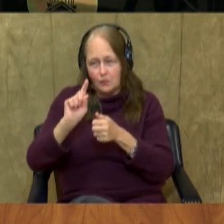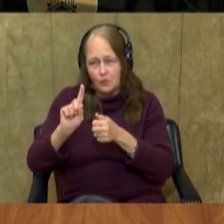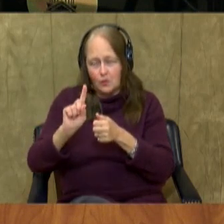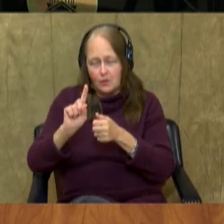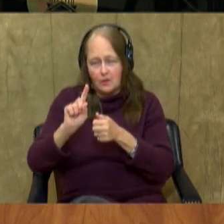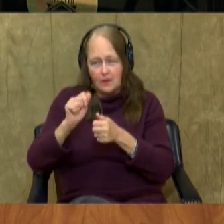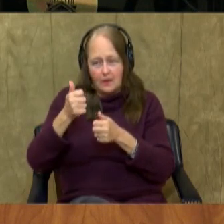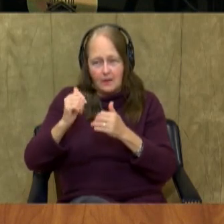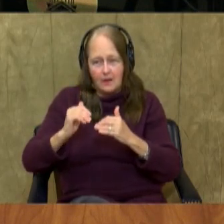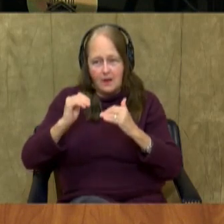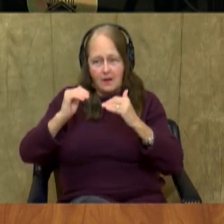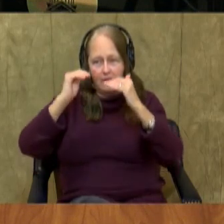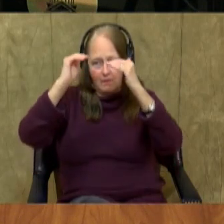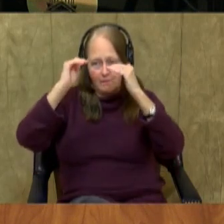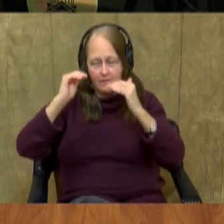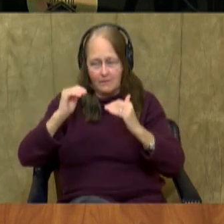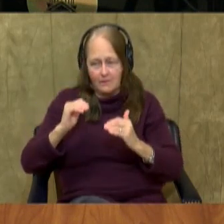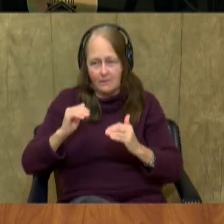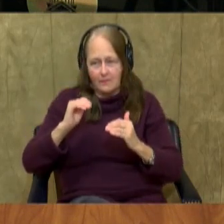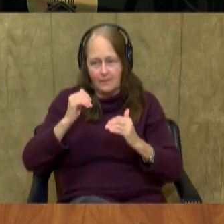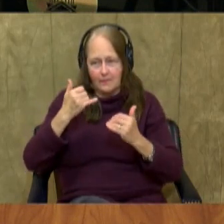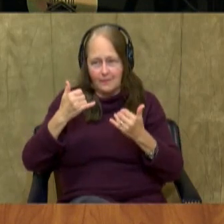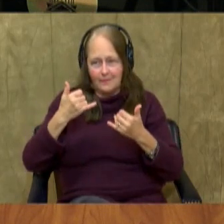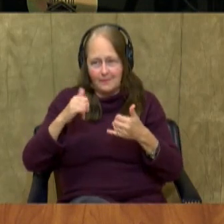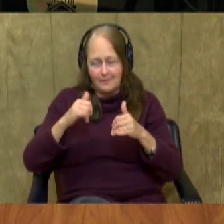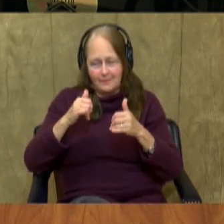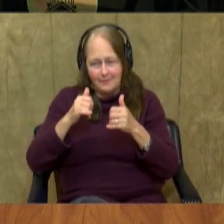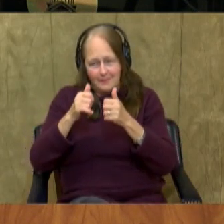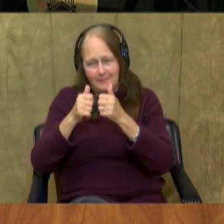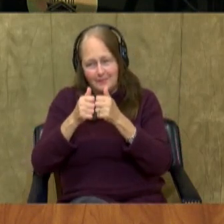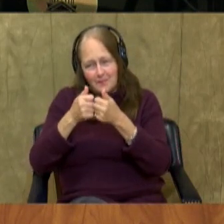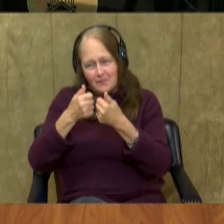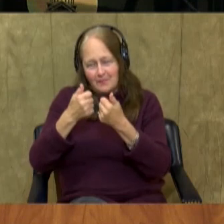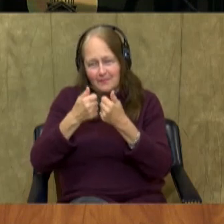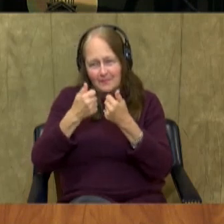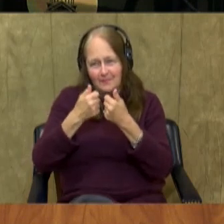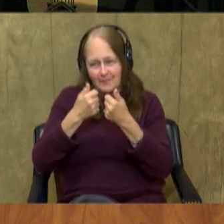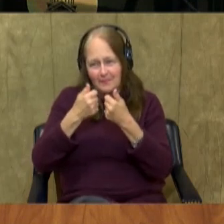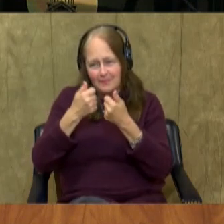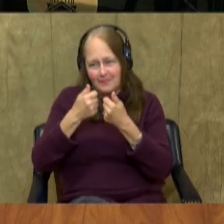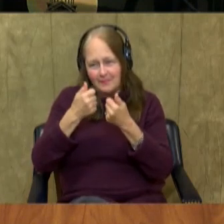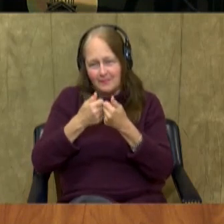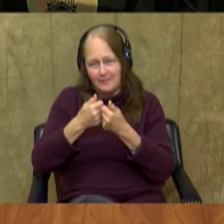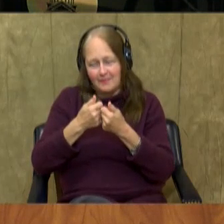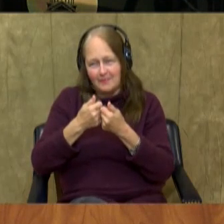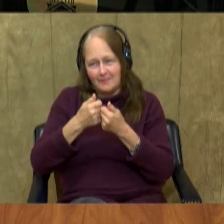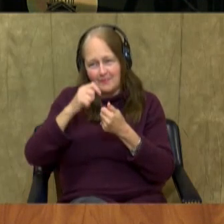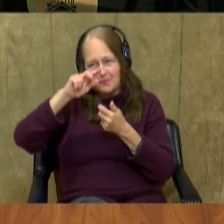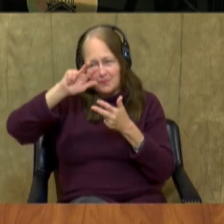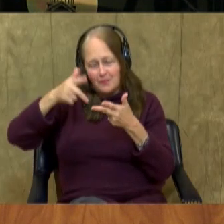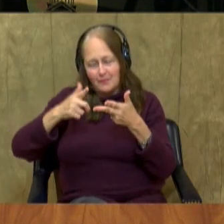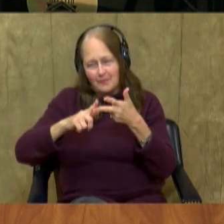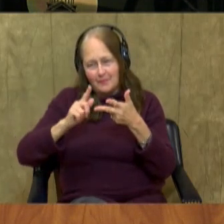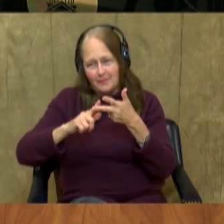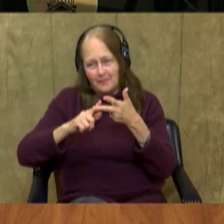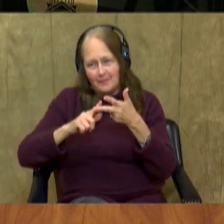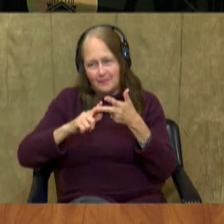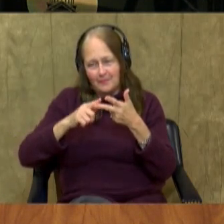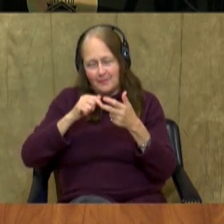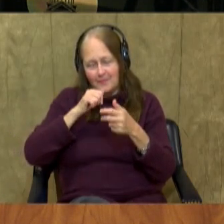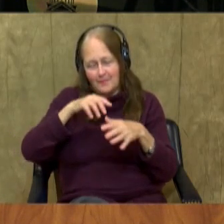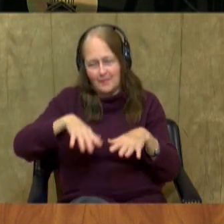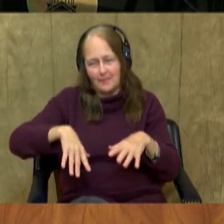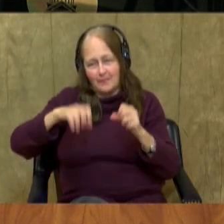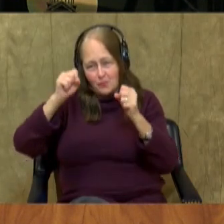any level can do. Anybody can play a video game. It's not that difficult. Thirdly, it doesn't